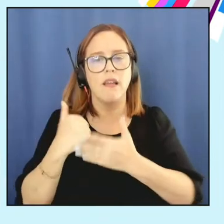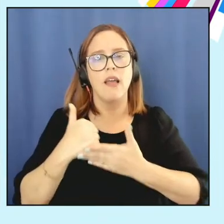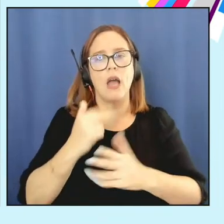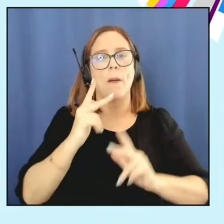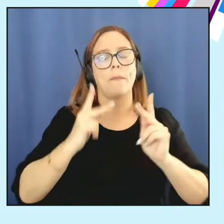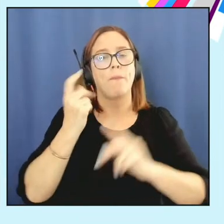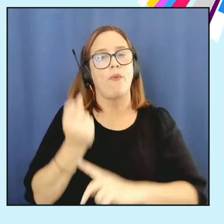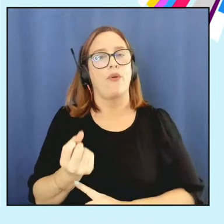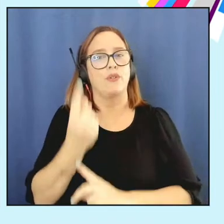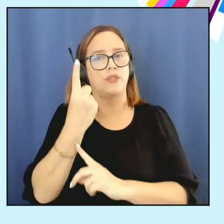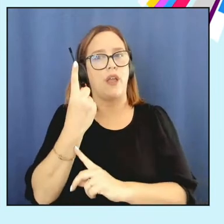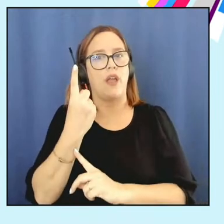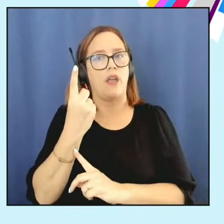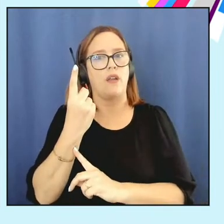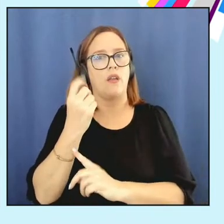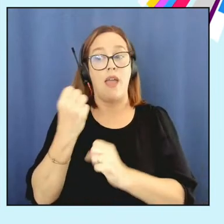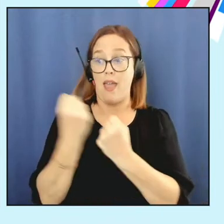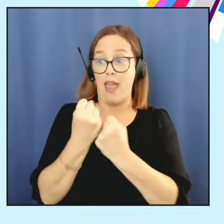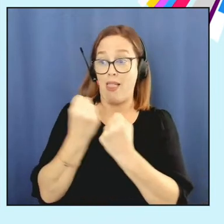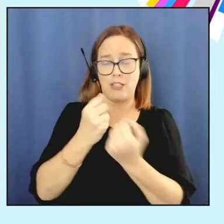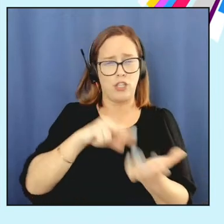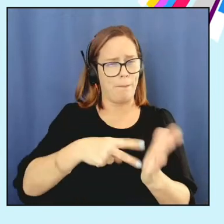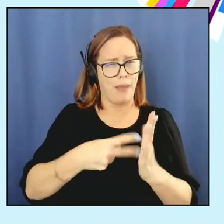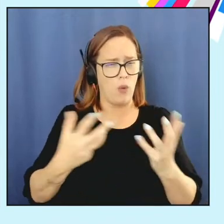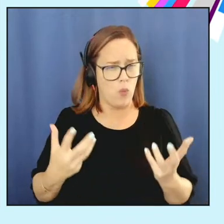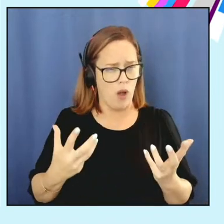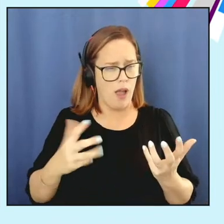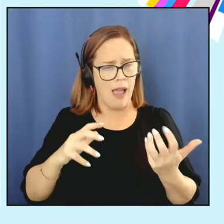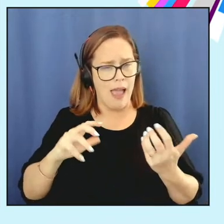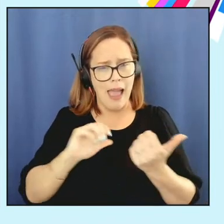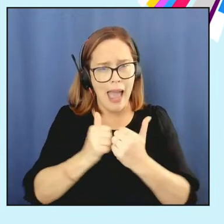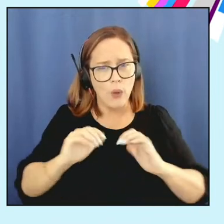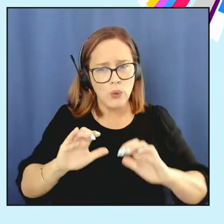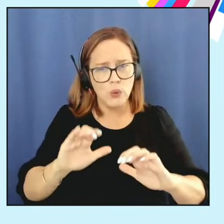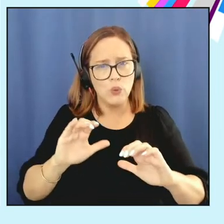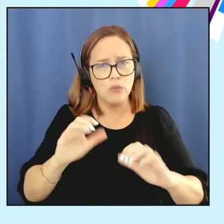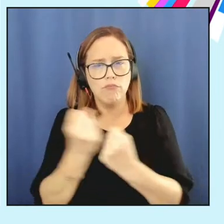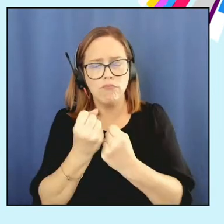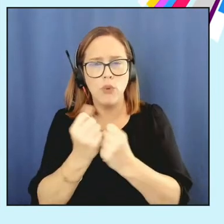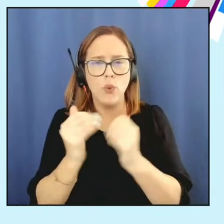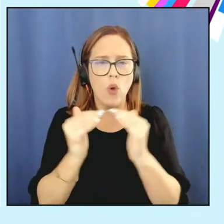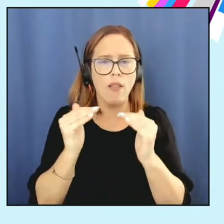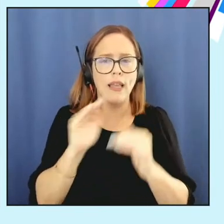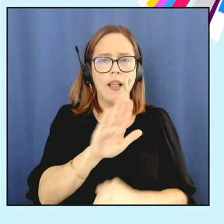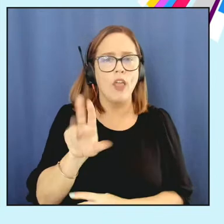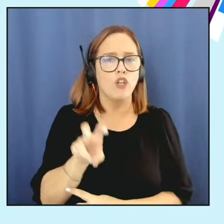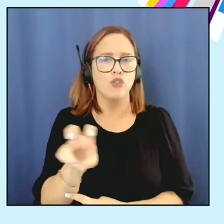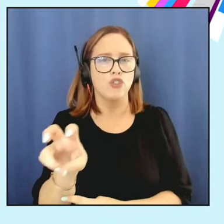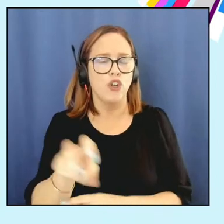what does allyship mean, how to do it right, and support our colleagues in their journey.